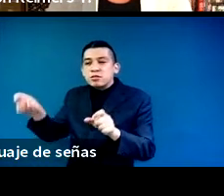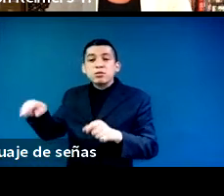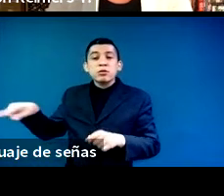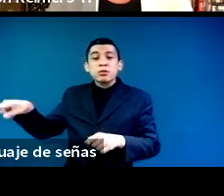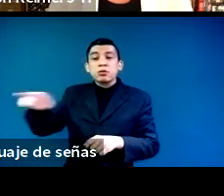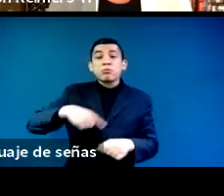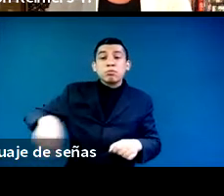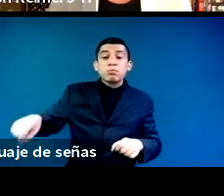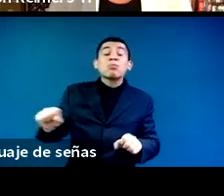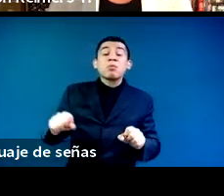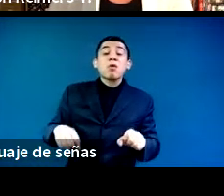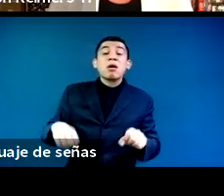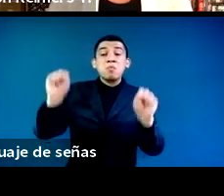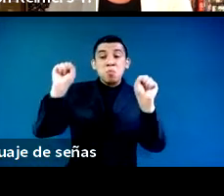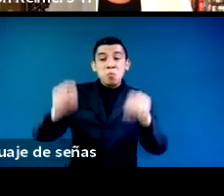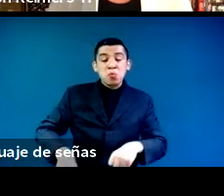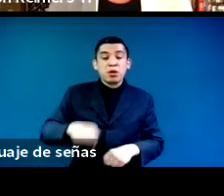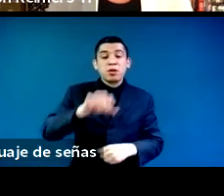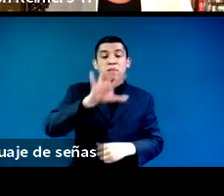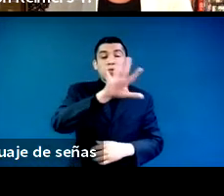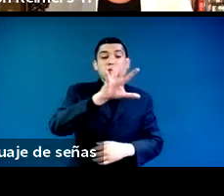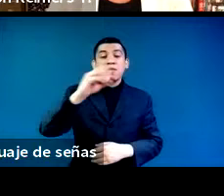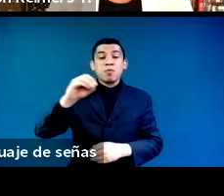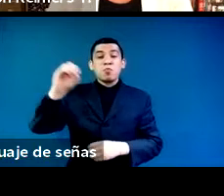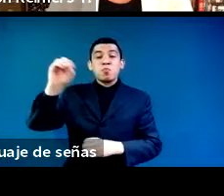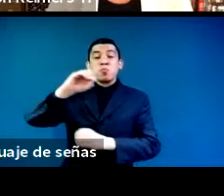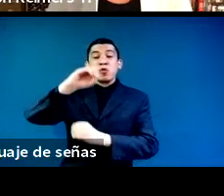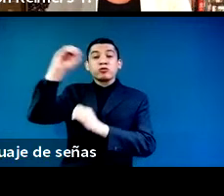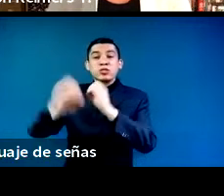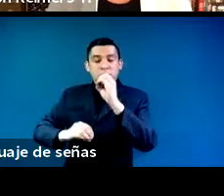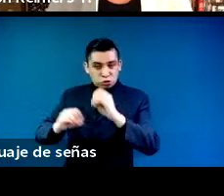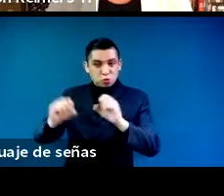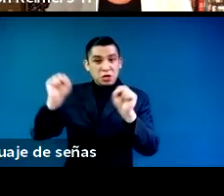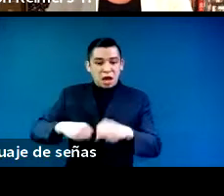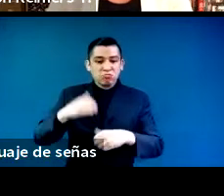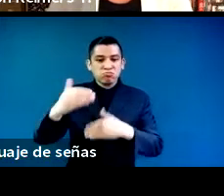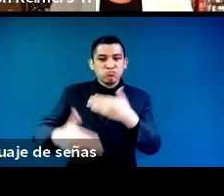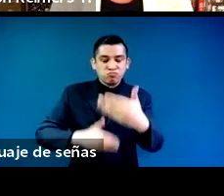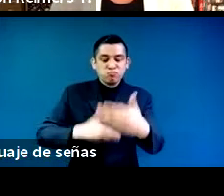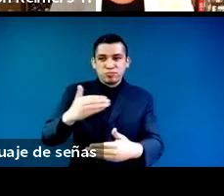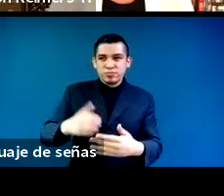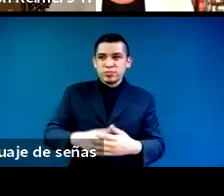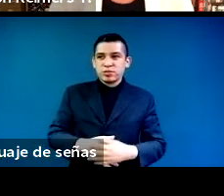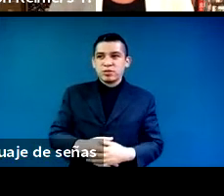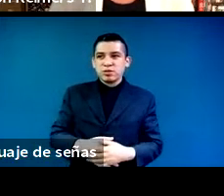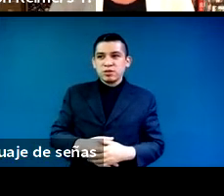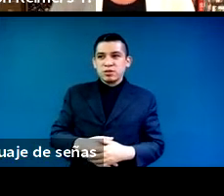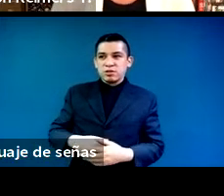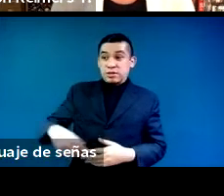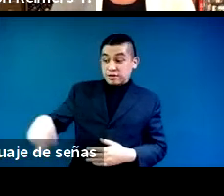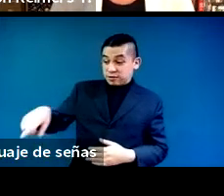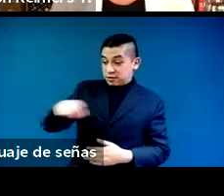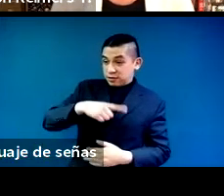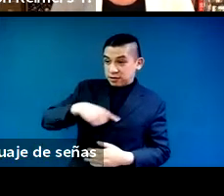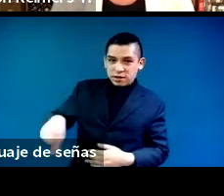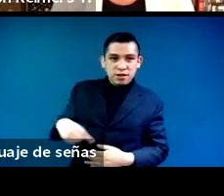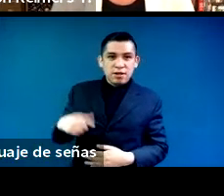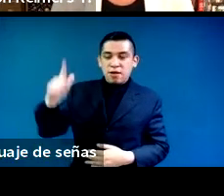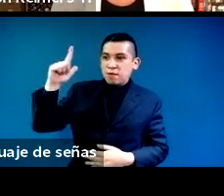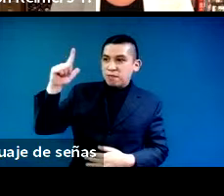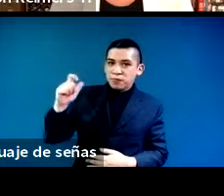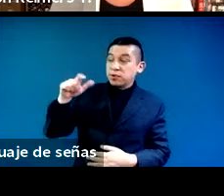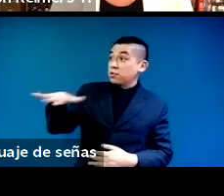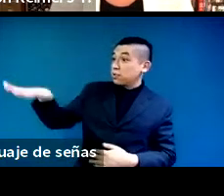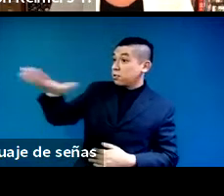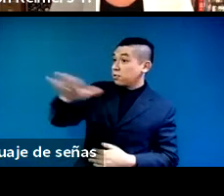on the project. And as I say, we're now doing that in 26 countries across the board. So for me, there are real